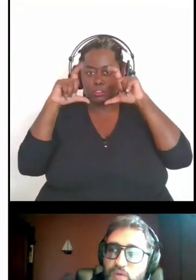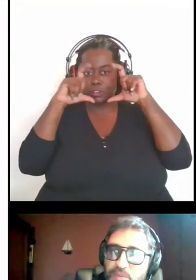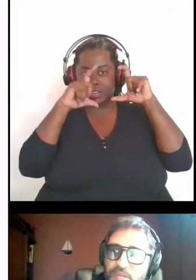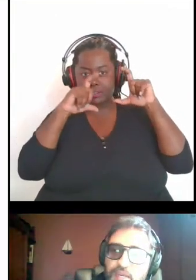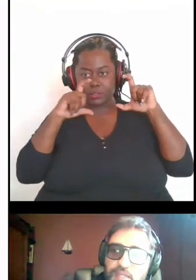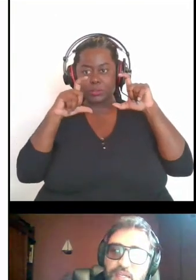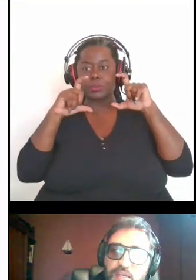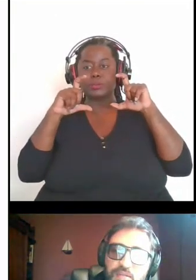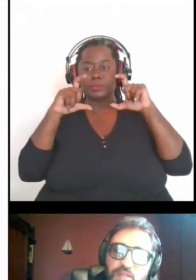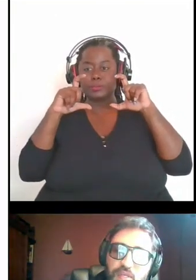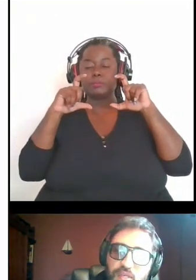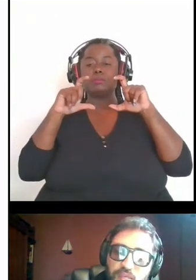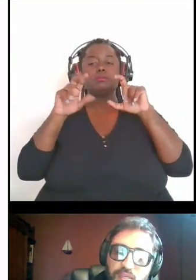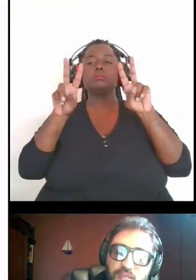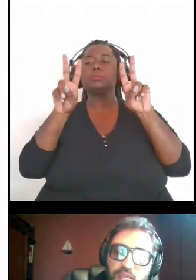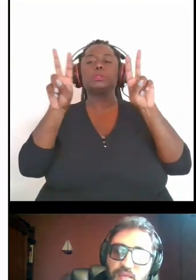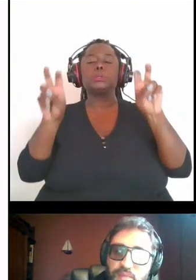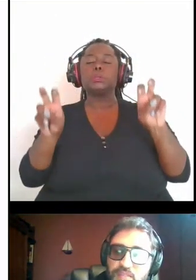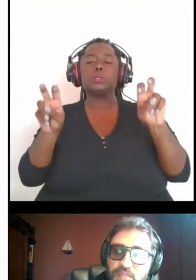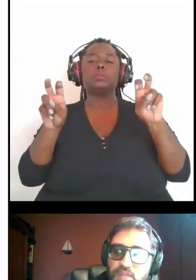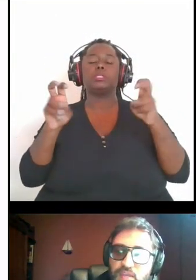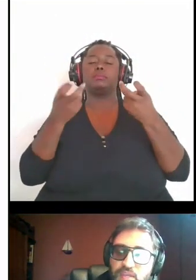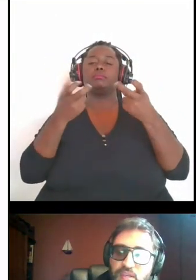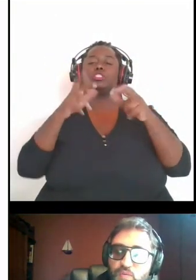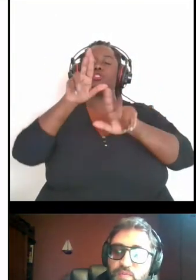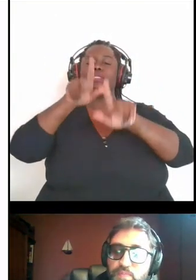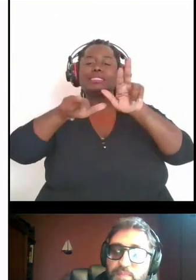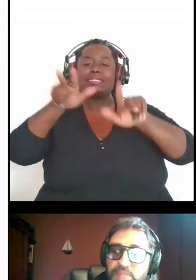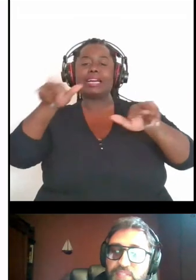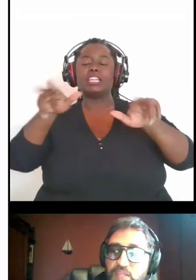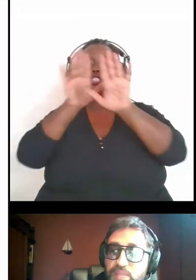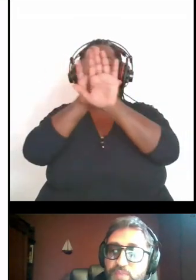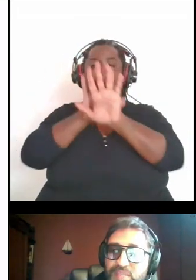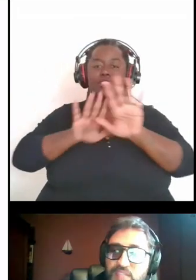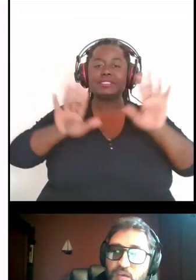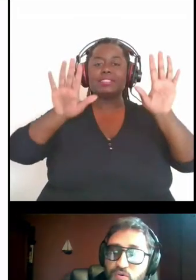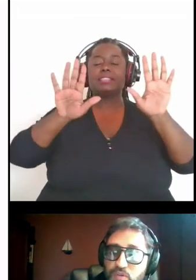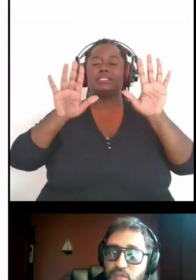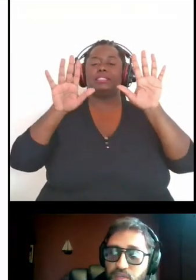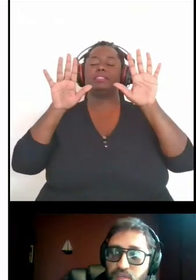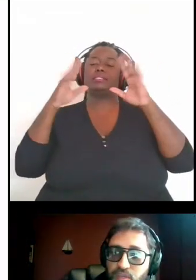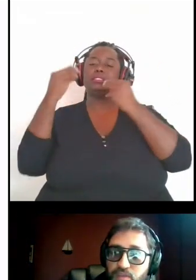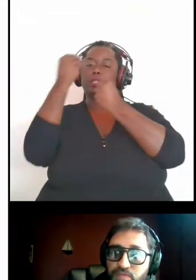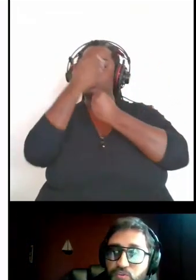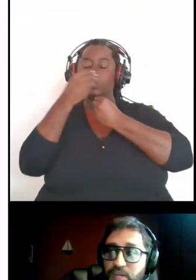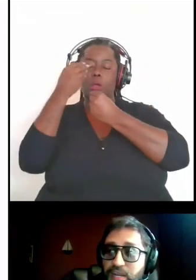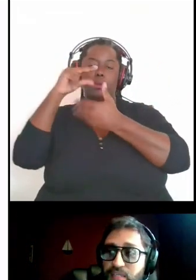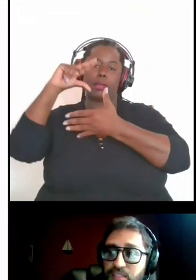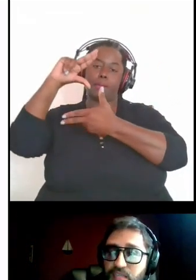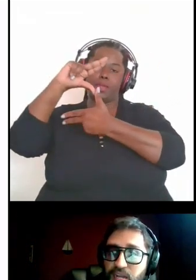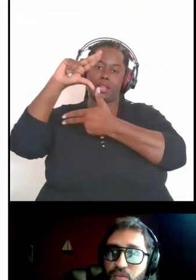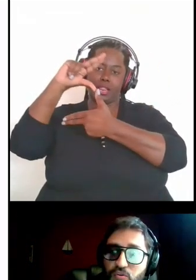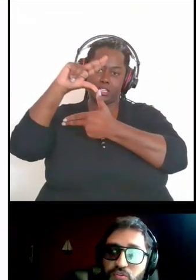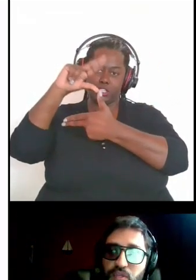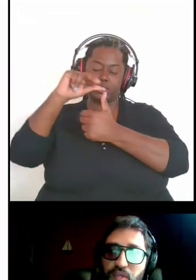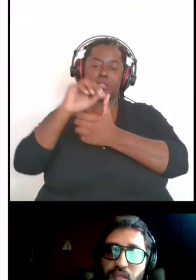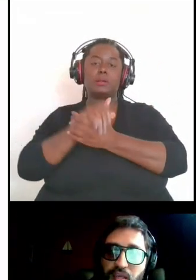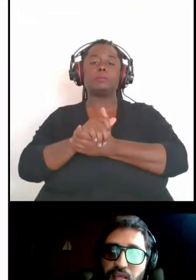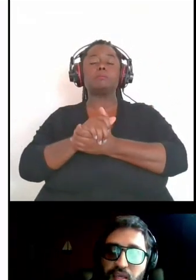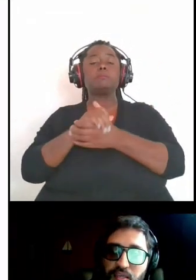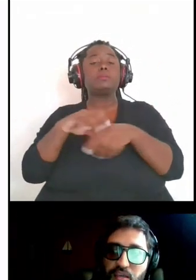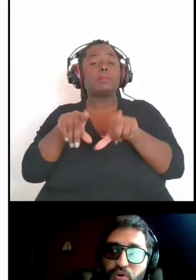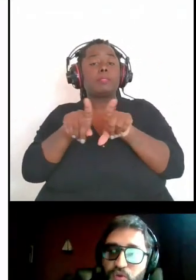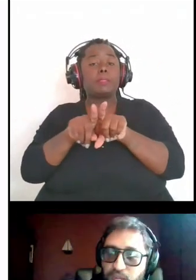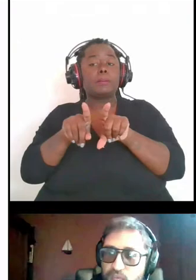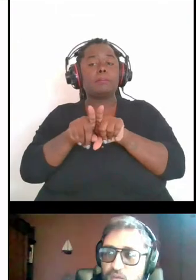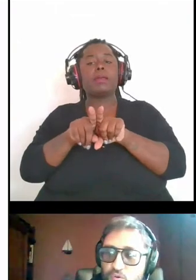in America that relates to sexual dissidents in Latin America so sexual diversity